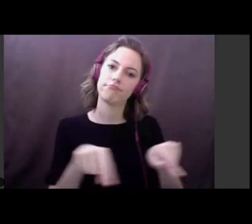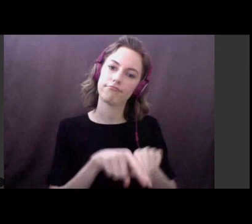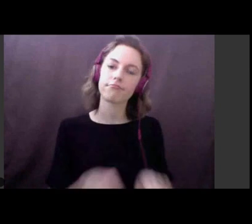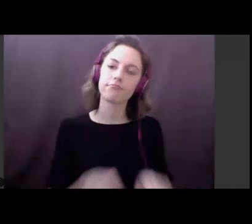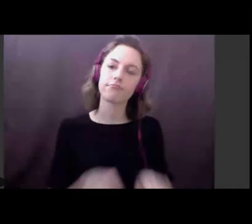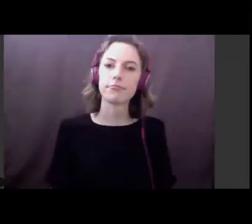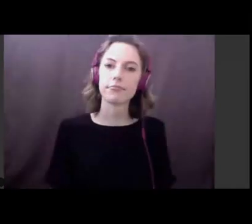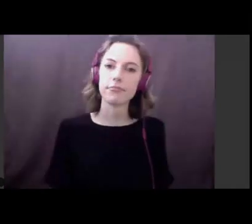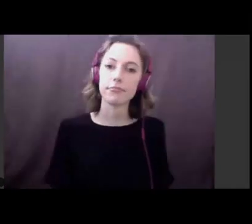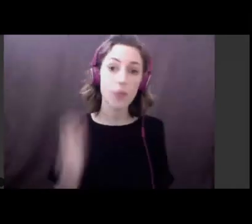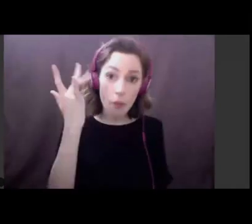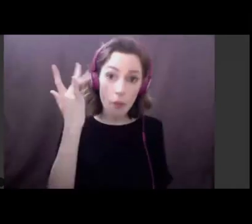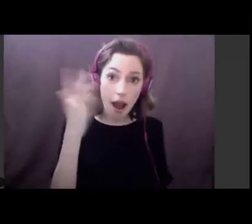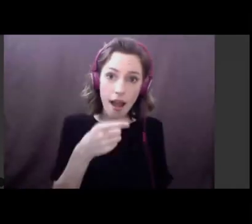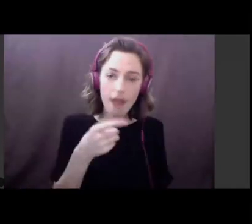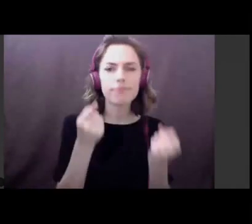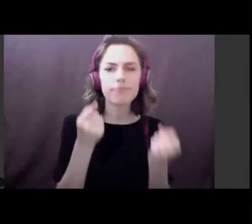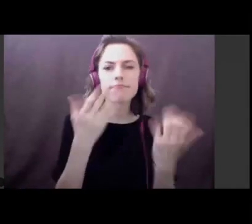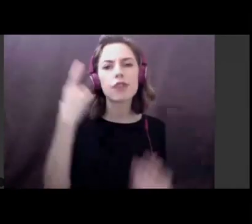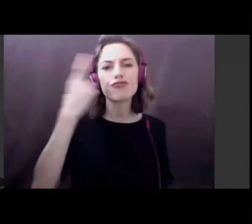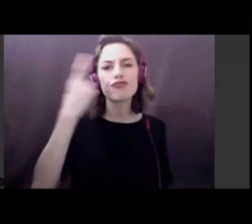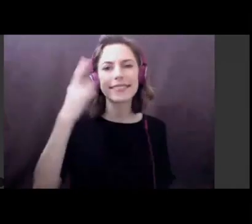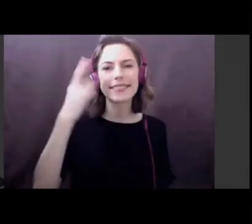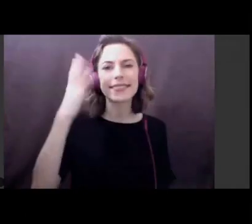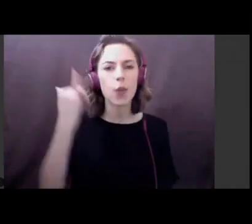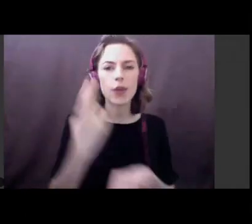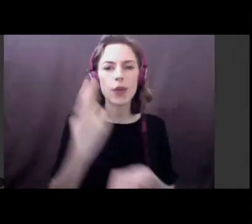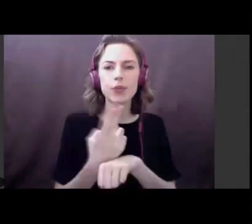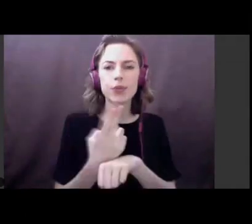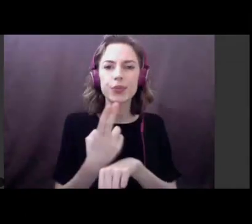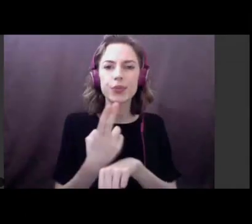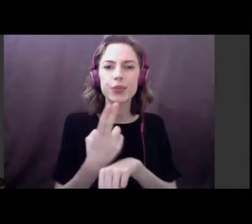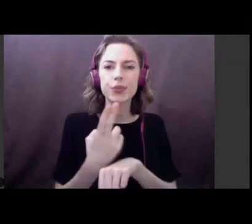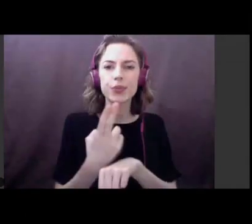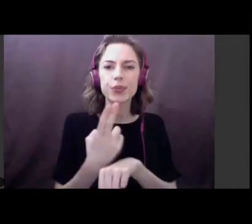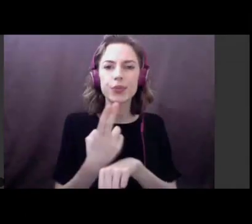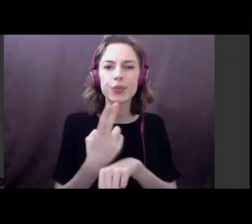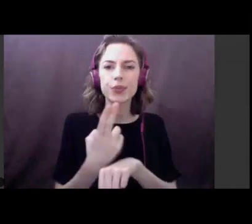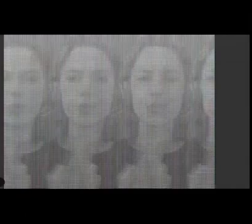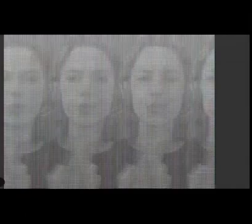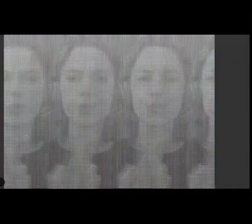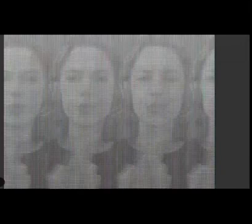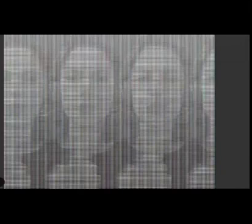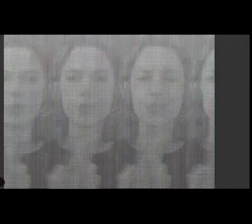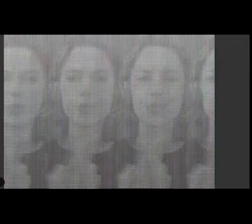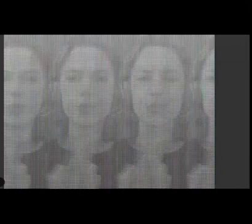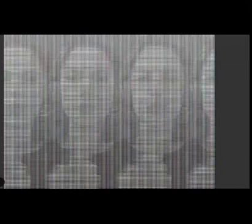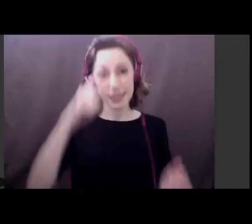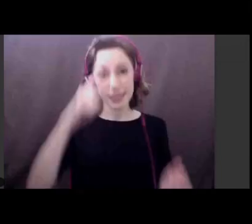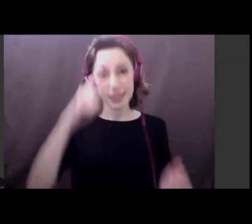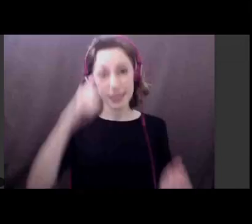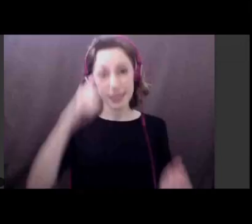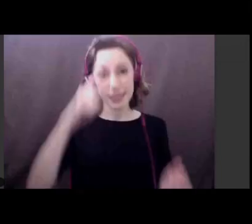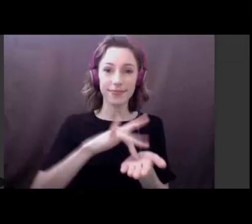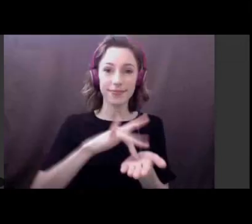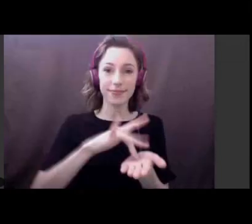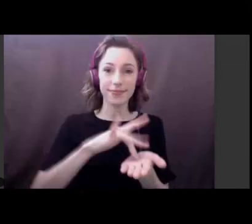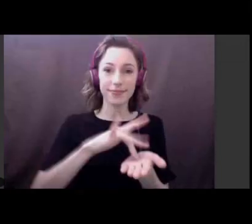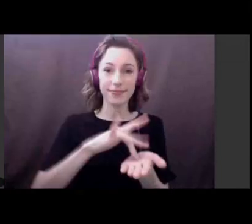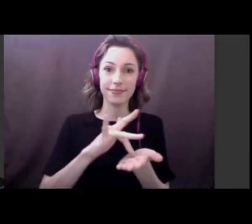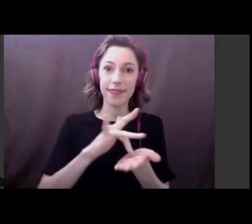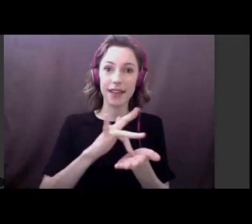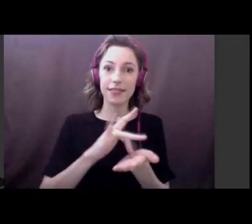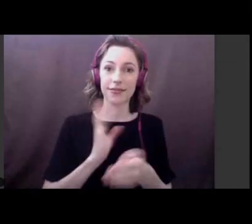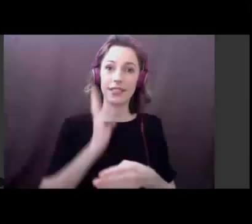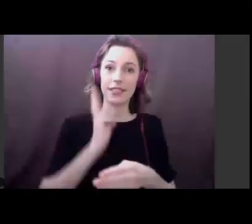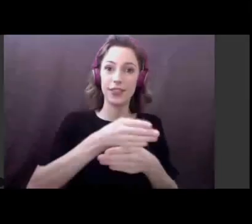purposes for thinking about disability and inclusion. Medical screenings are assessments that are